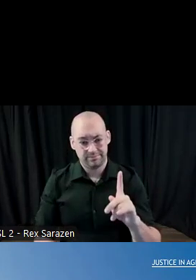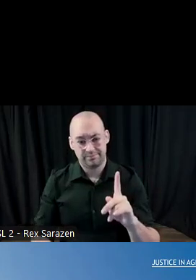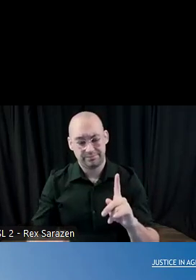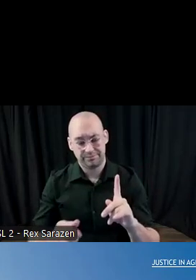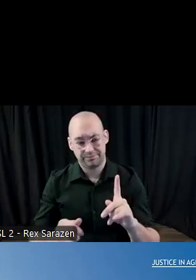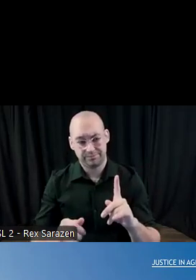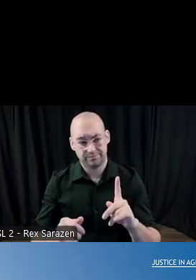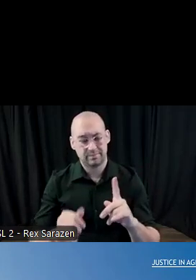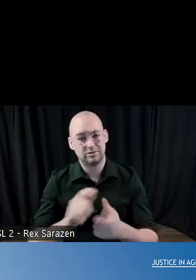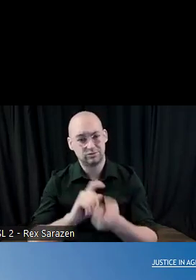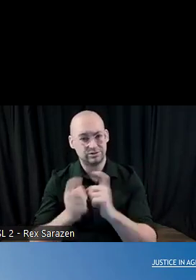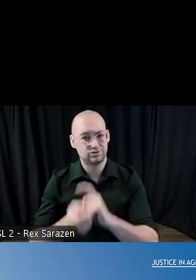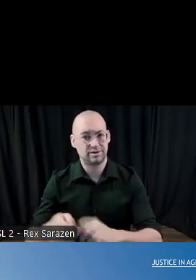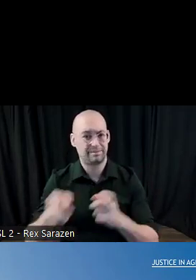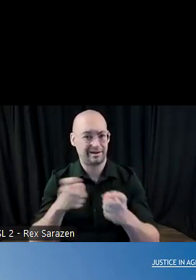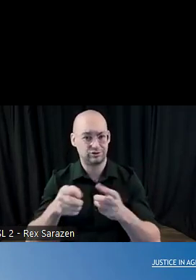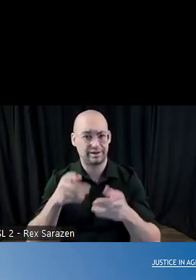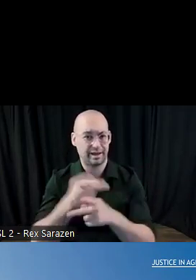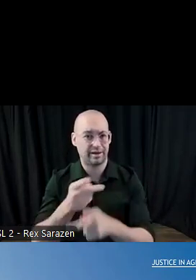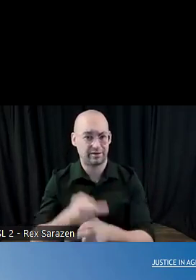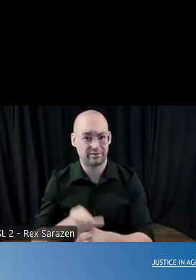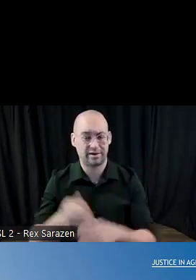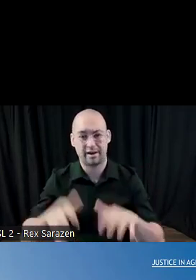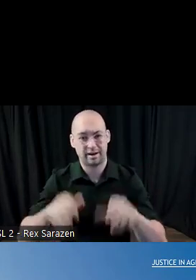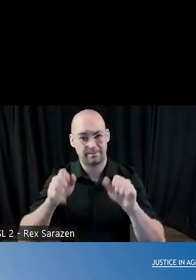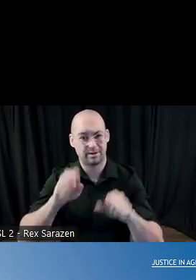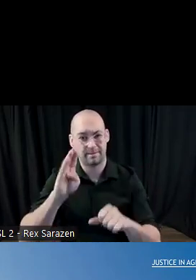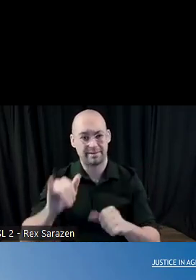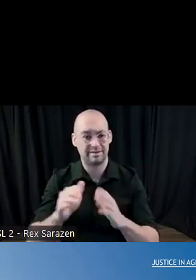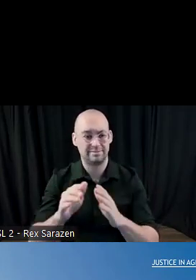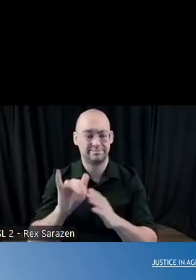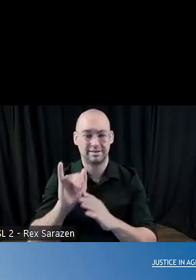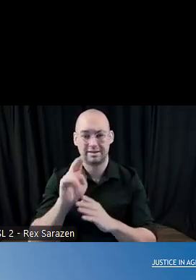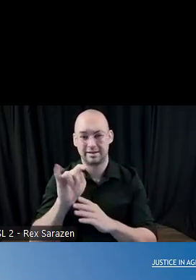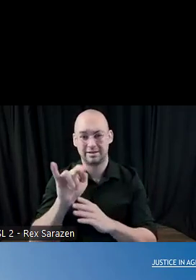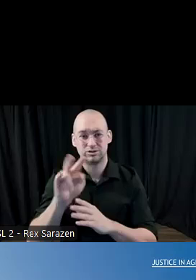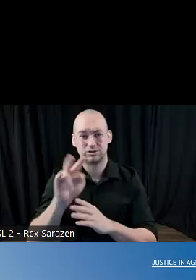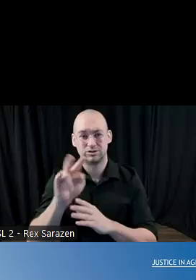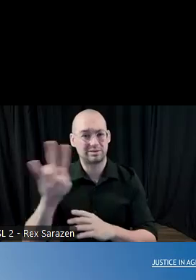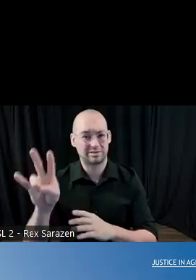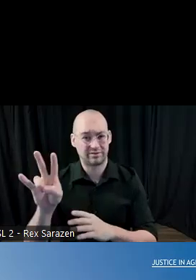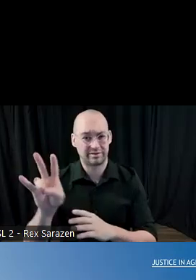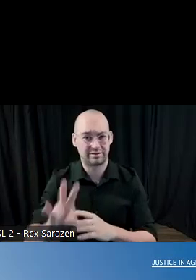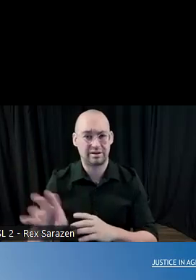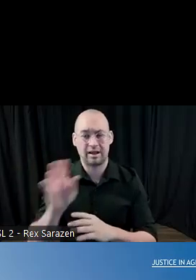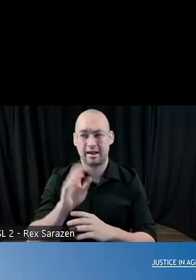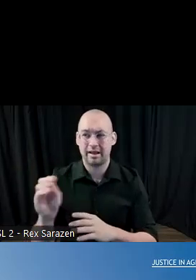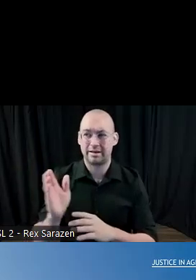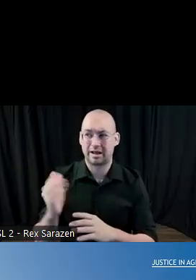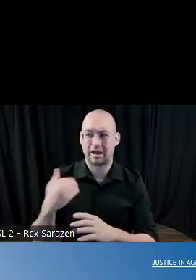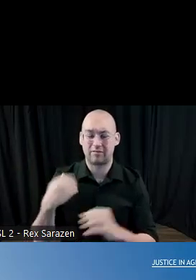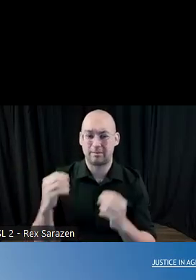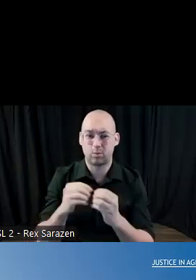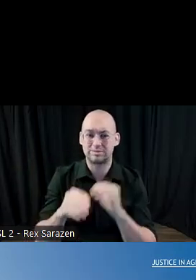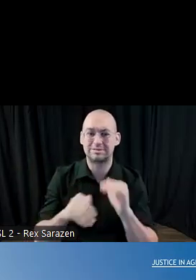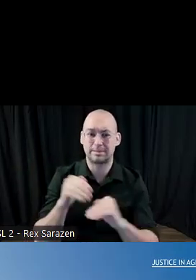the transition to managed care was adopted by Initiative 27. And there is further steps that